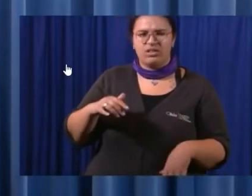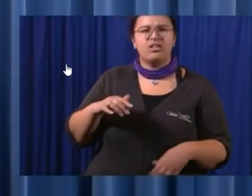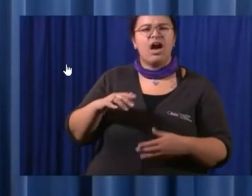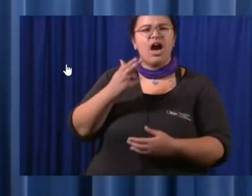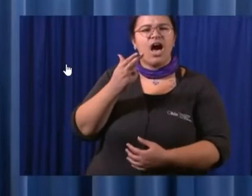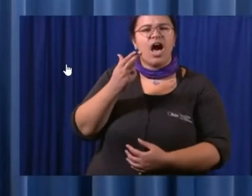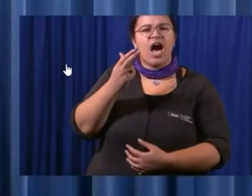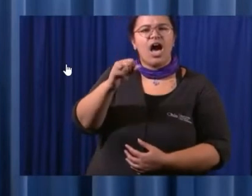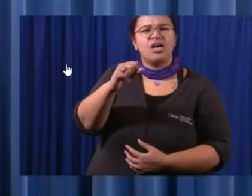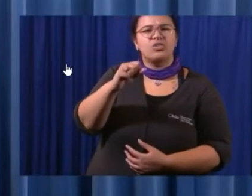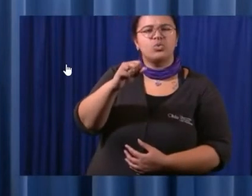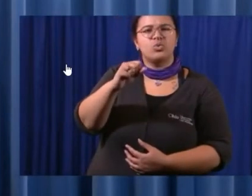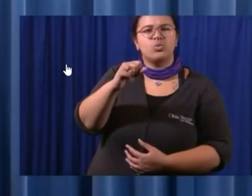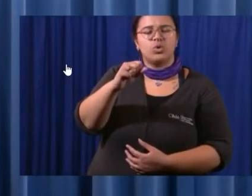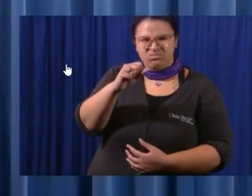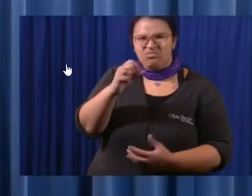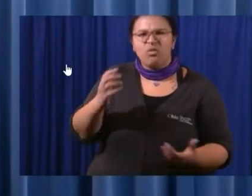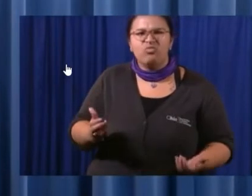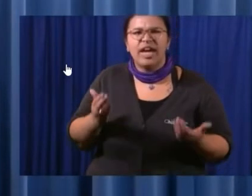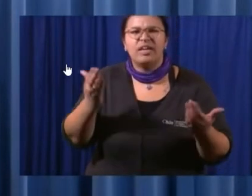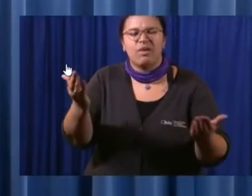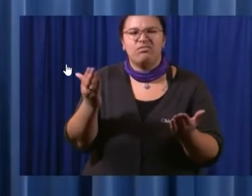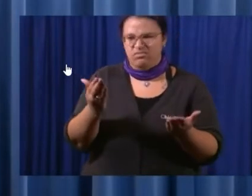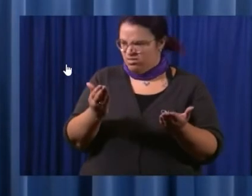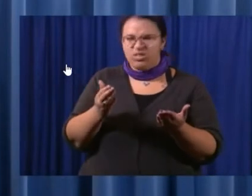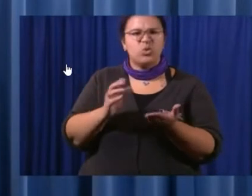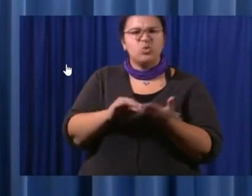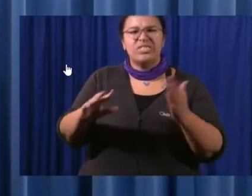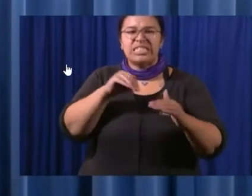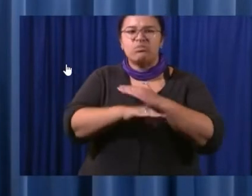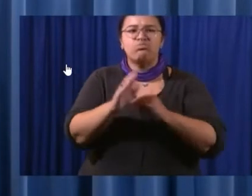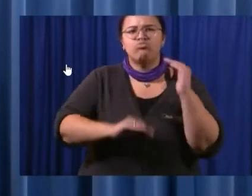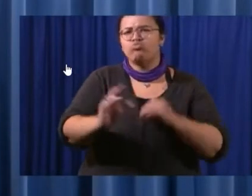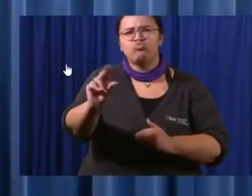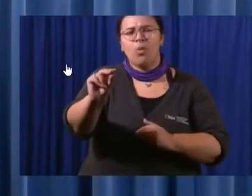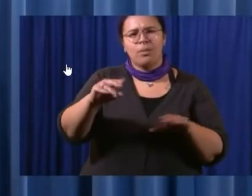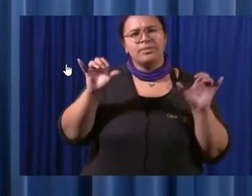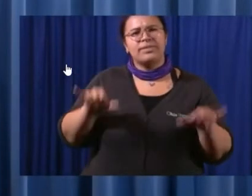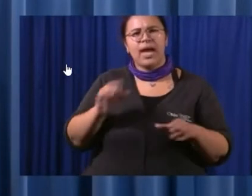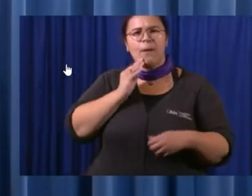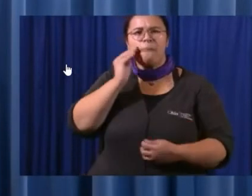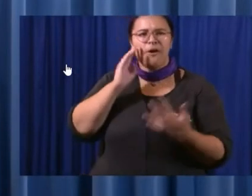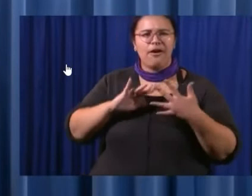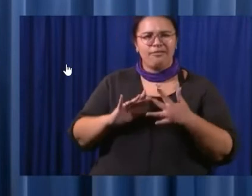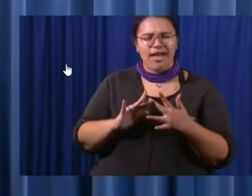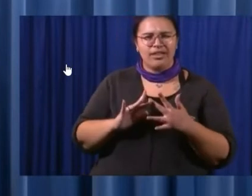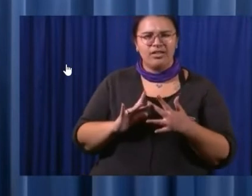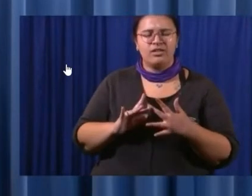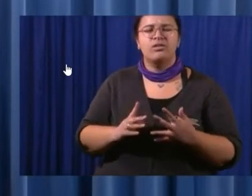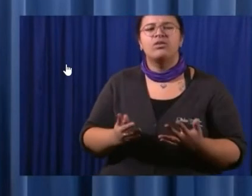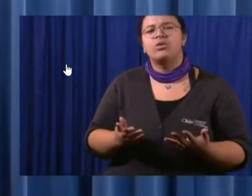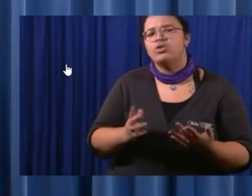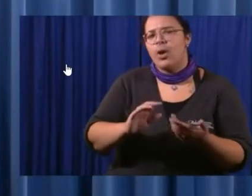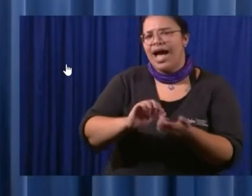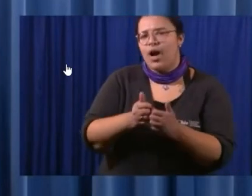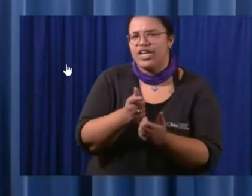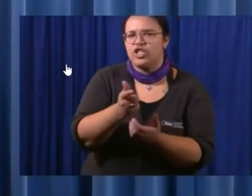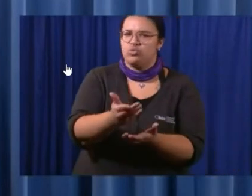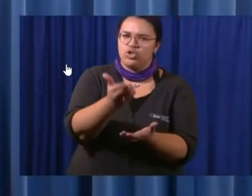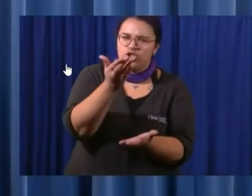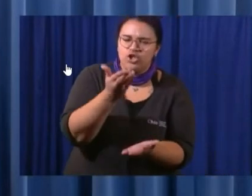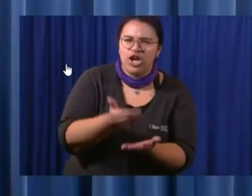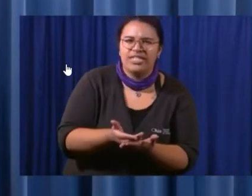online. Governor, the public wants to know, how can we justify an ongoing declaration of a health emergency based on